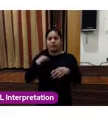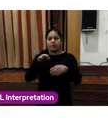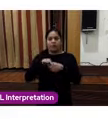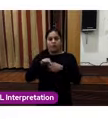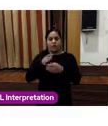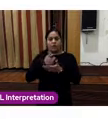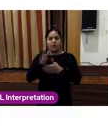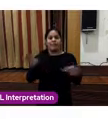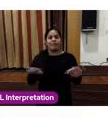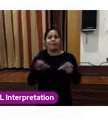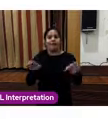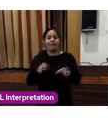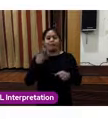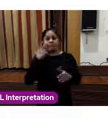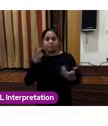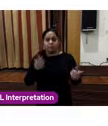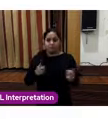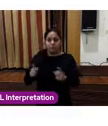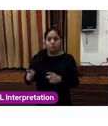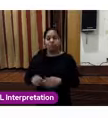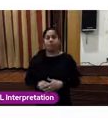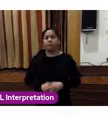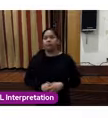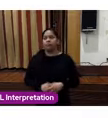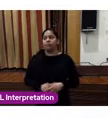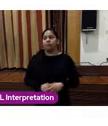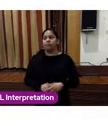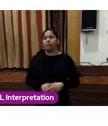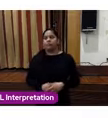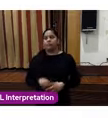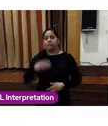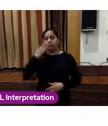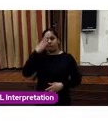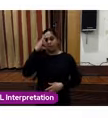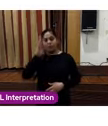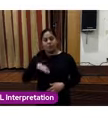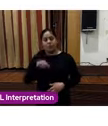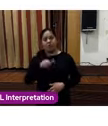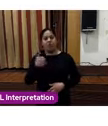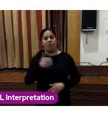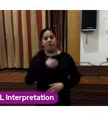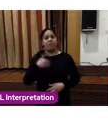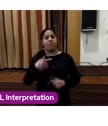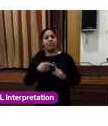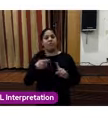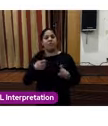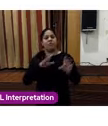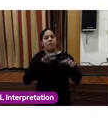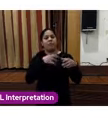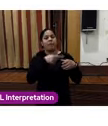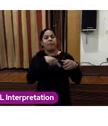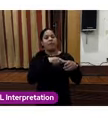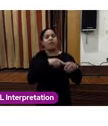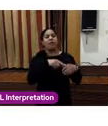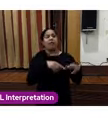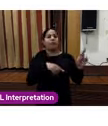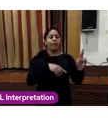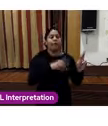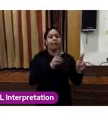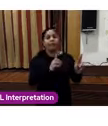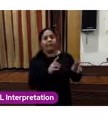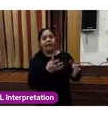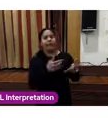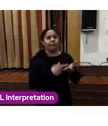on now, where the members of the party are trying to, you know, sign the votes of Leslie